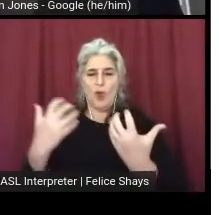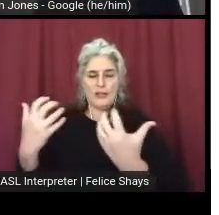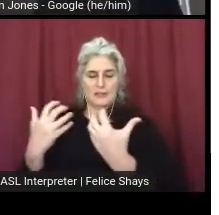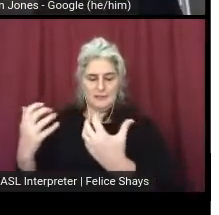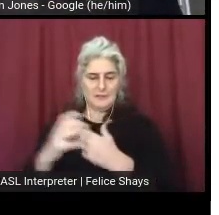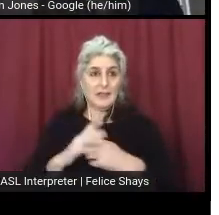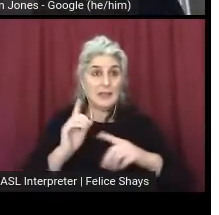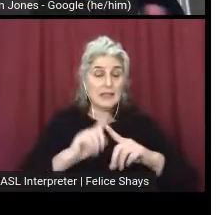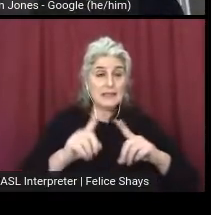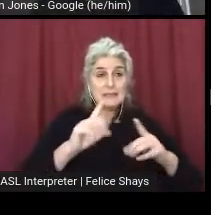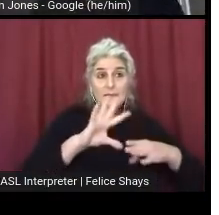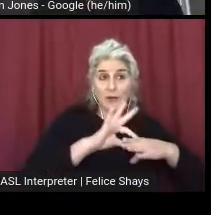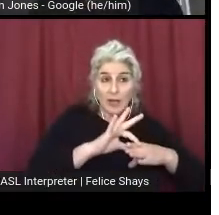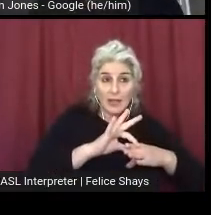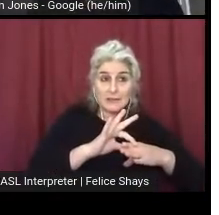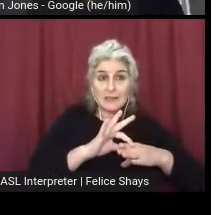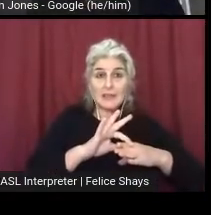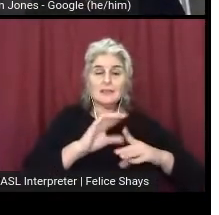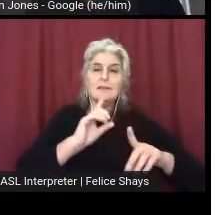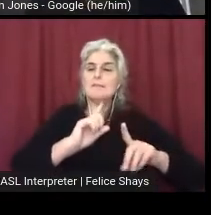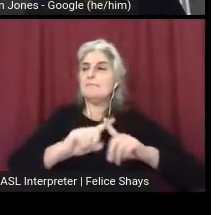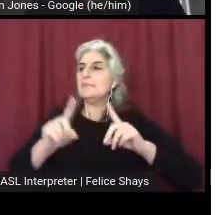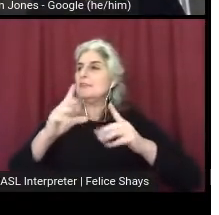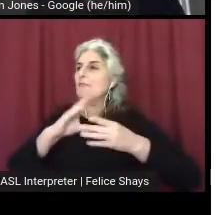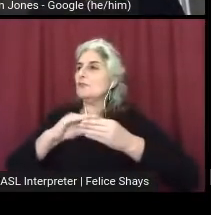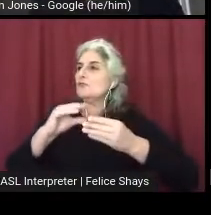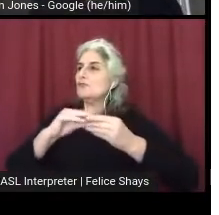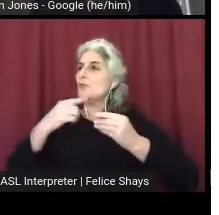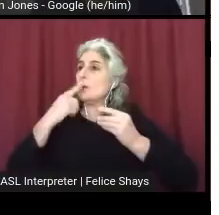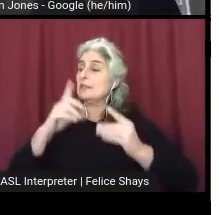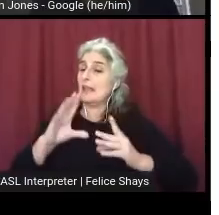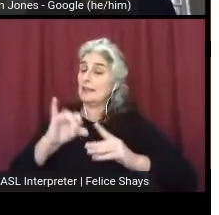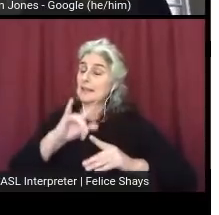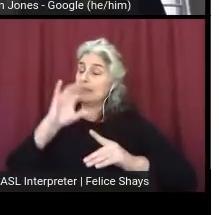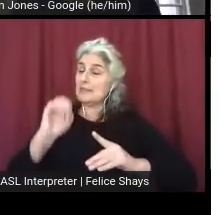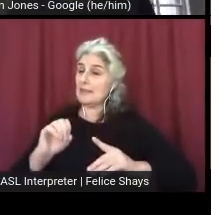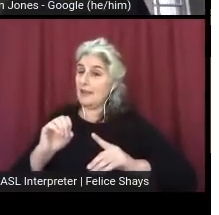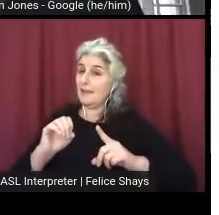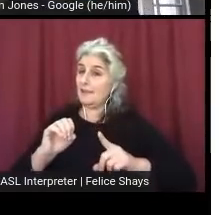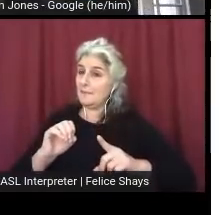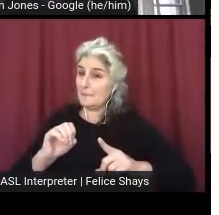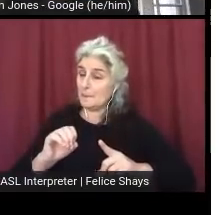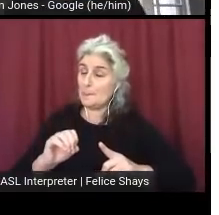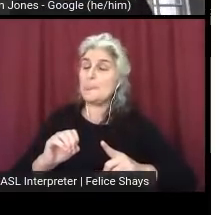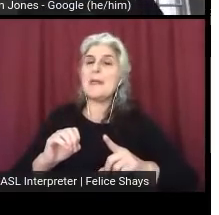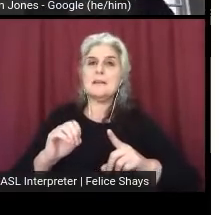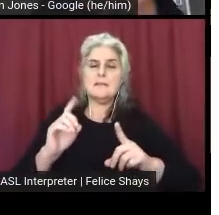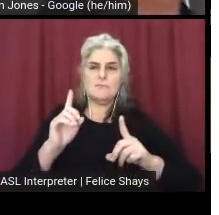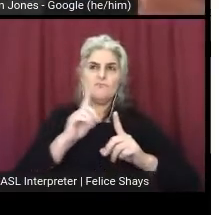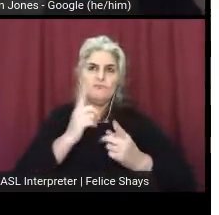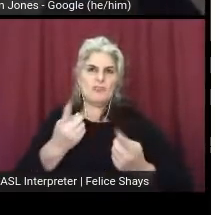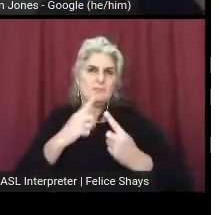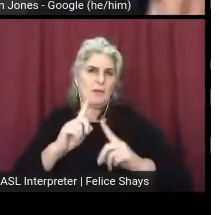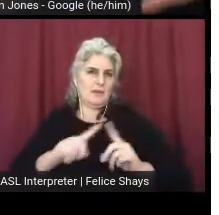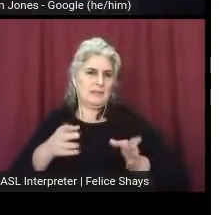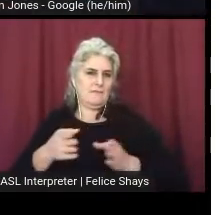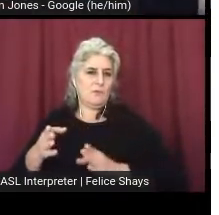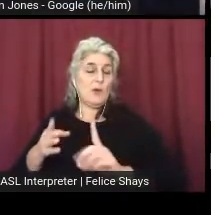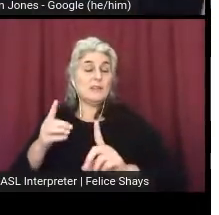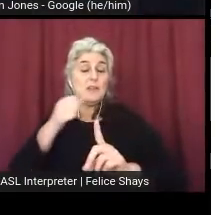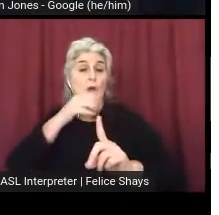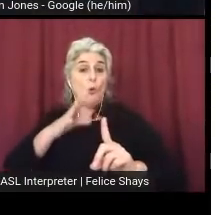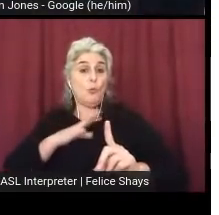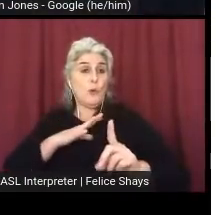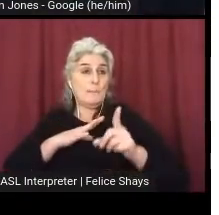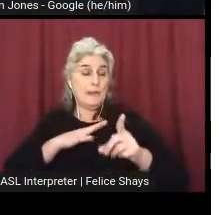storytelling styles worked for different audiences. So this of eight trailers was the one most successful with female audience. And it started with tight